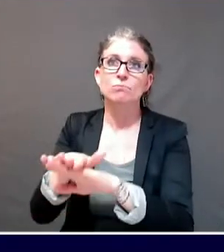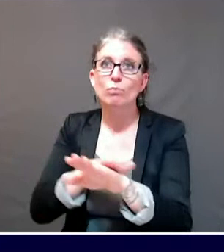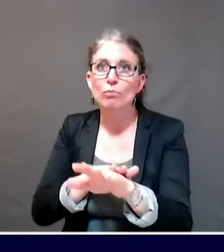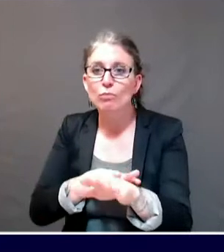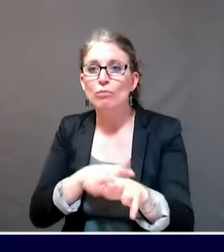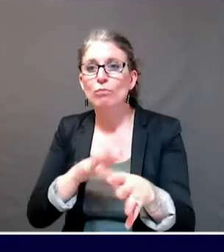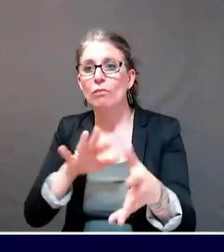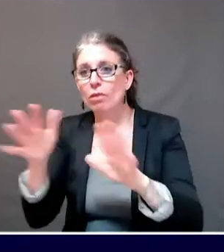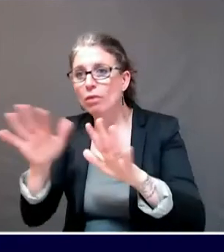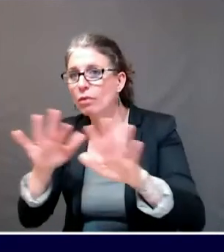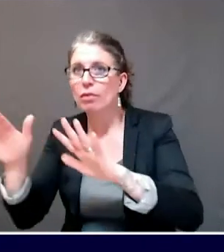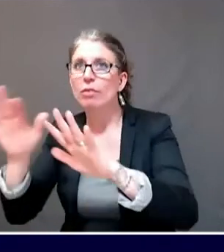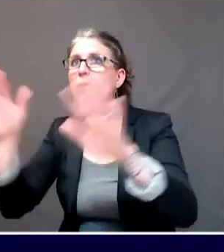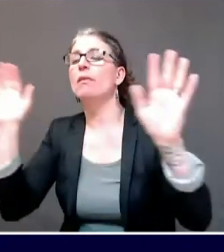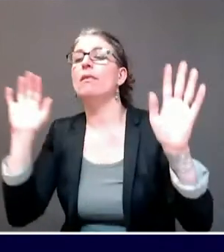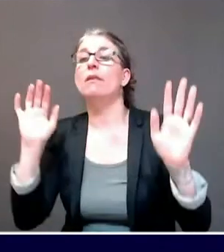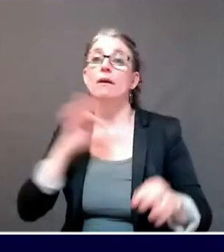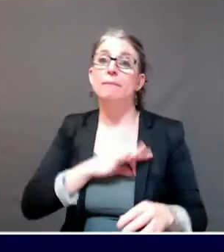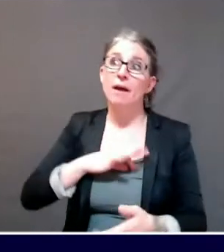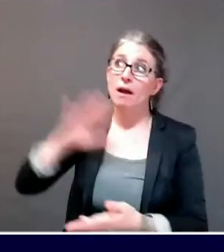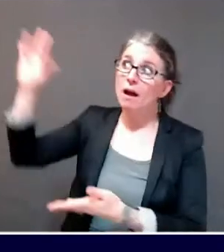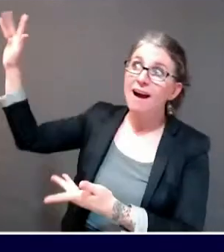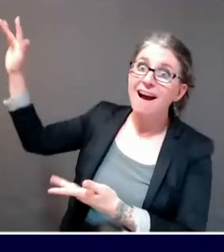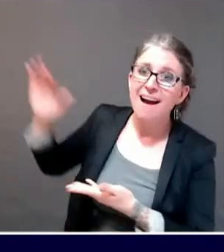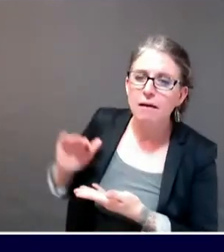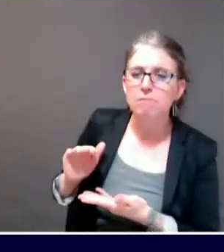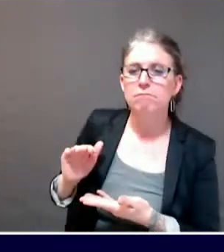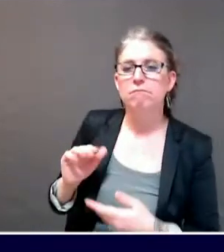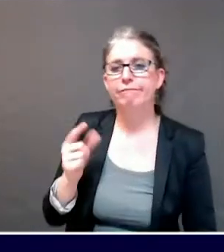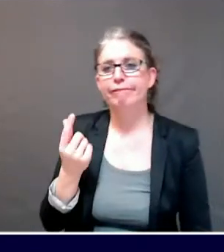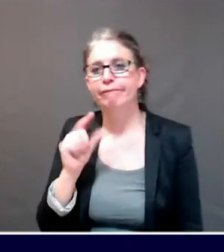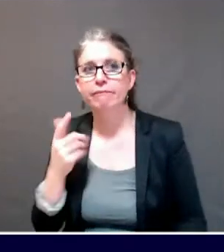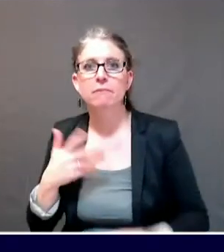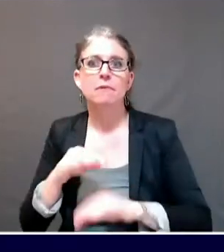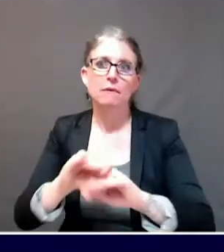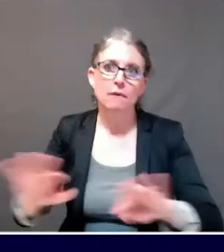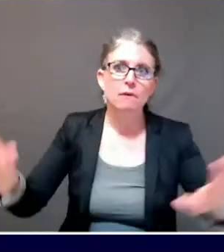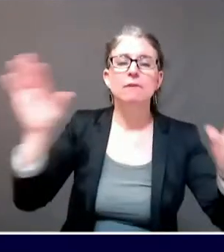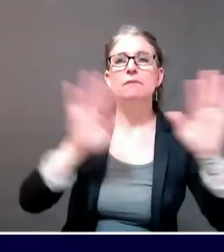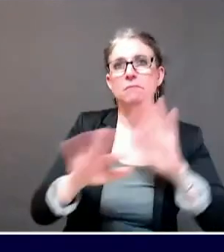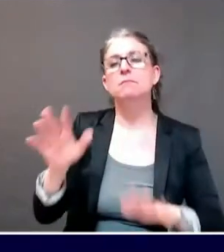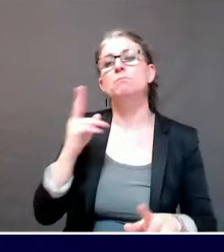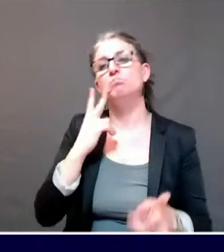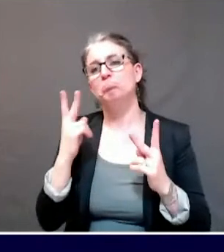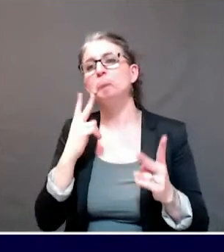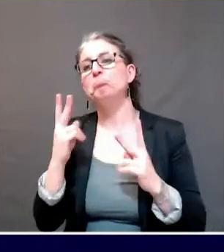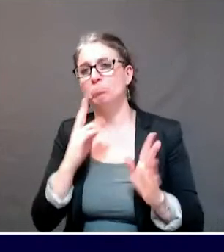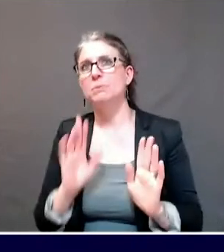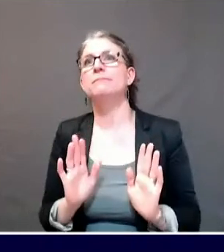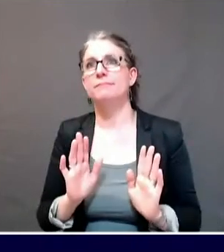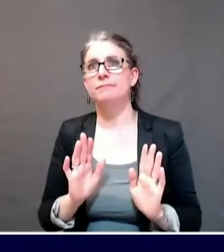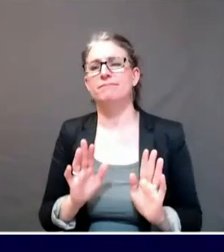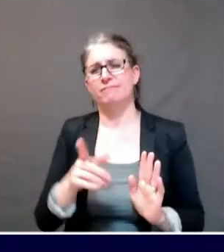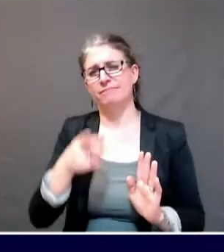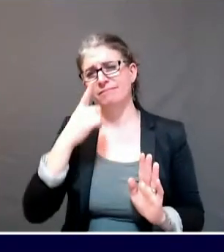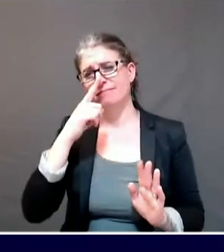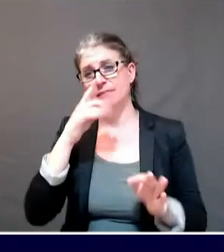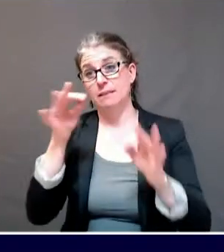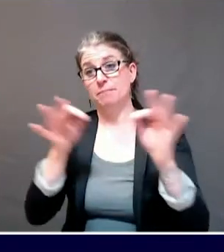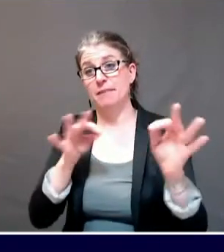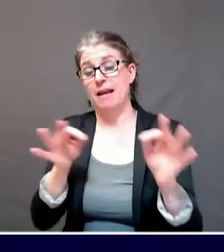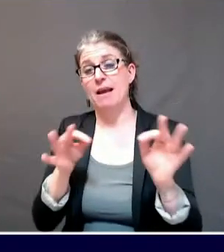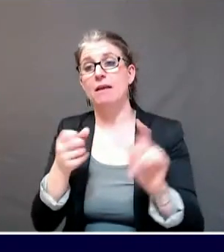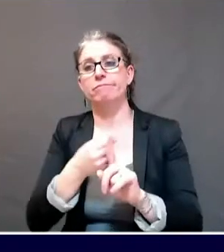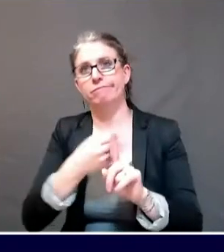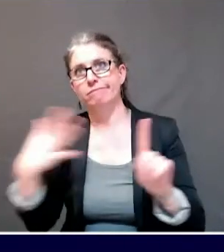put that in a little bit of context and share how Maine's speed of vaccination and supply of the vaccines compares to the rest of the